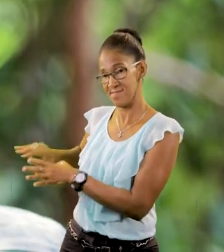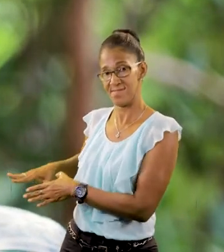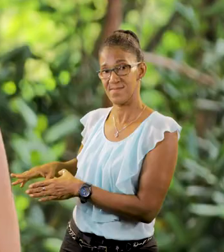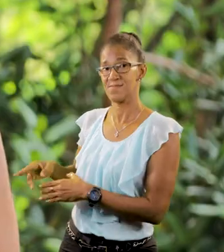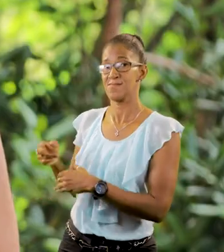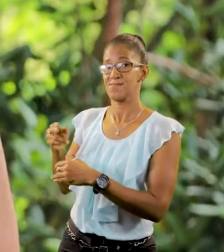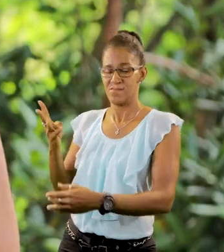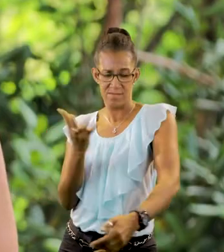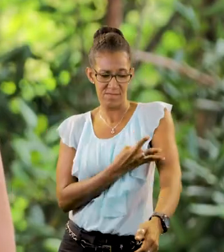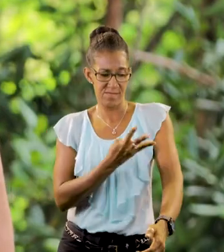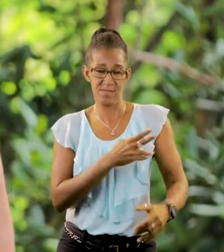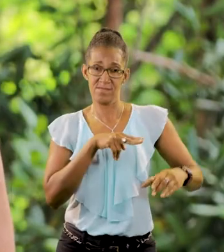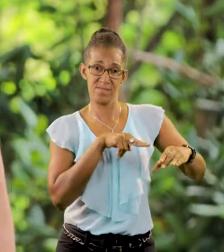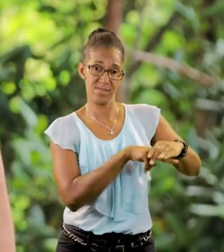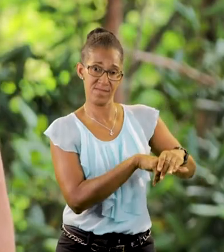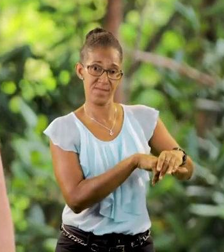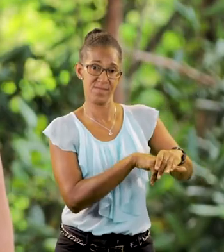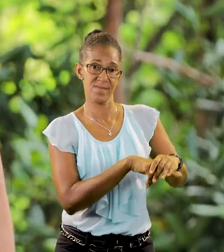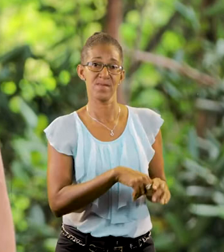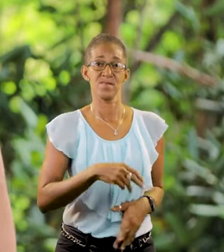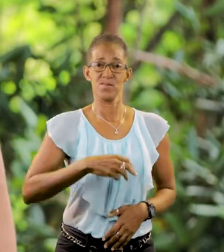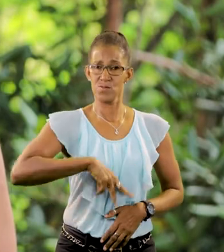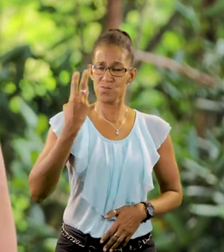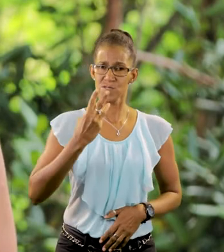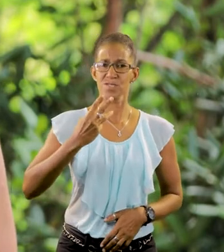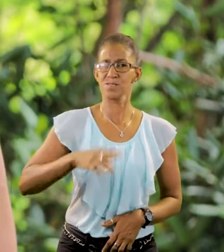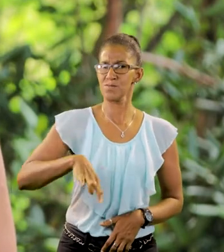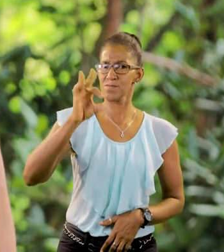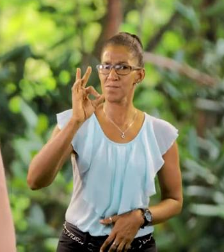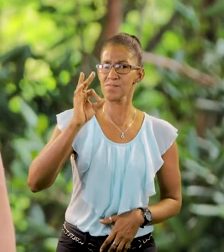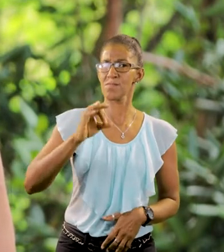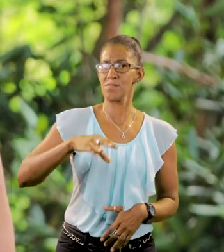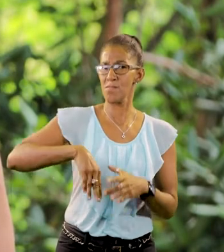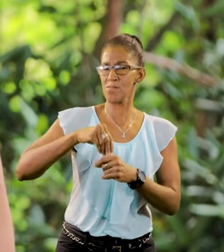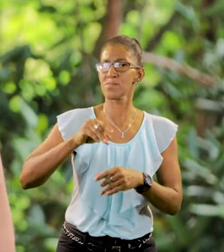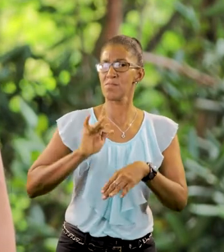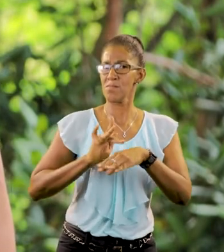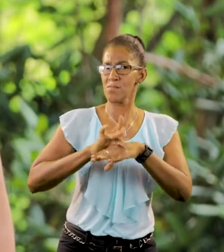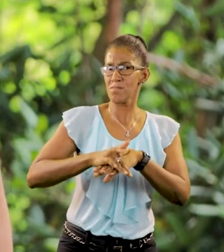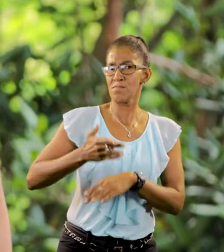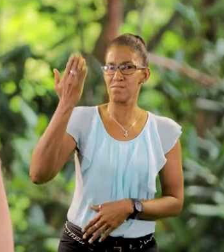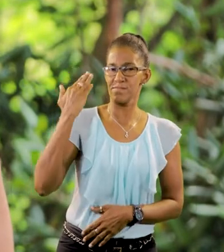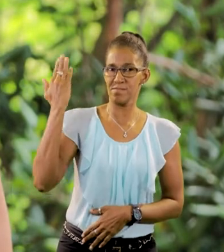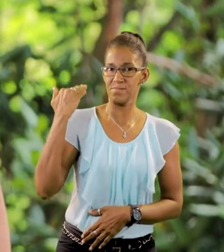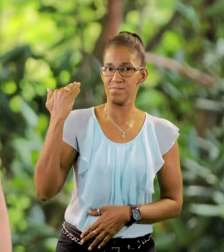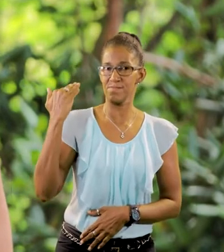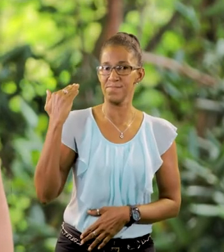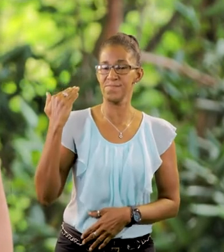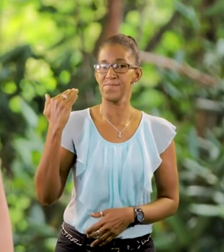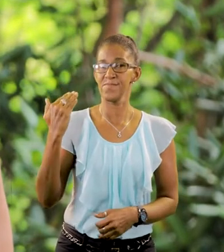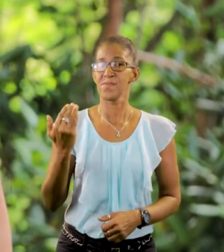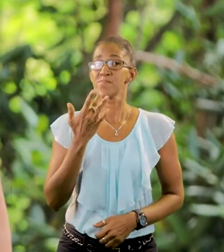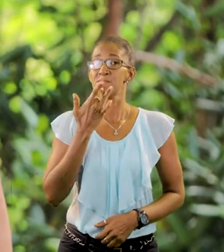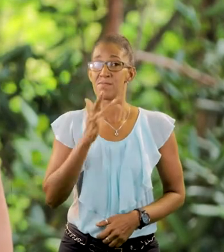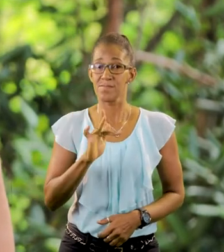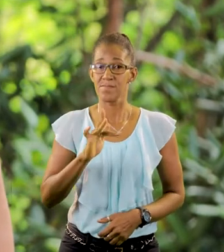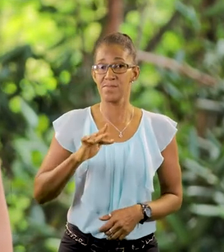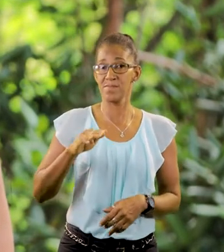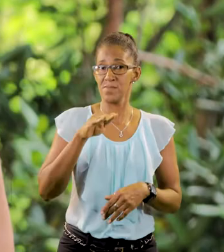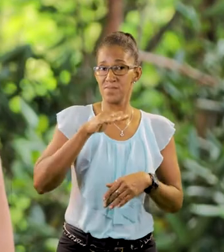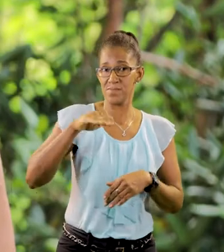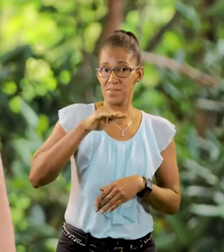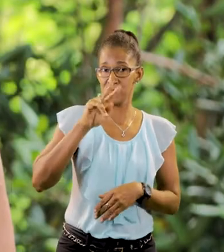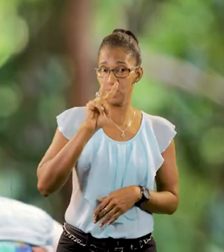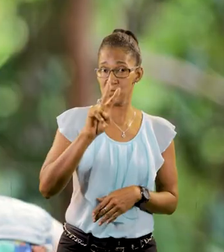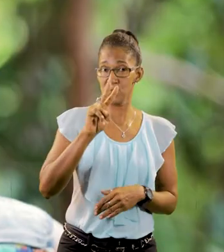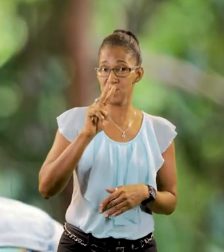here, after mastectomy, radiation, and chemotherapy. An early detection is far better than a